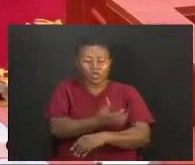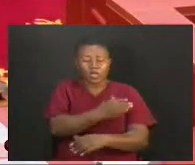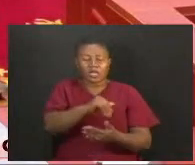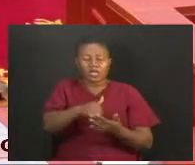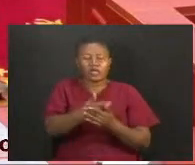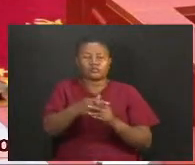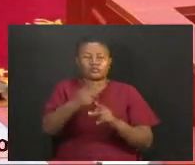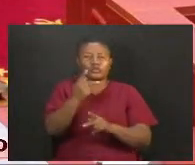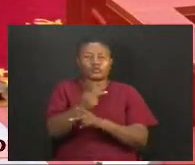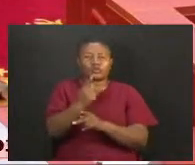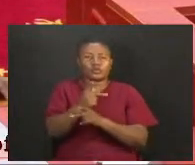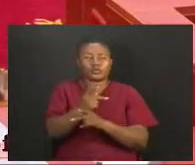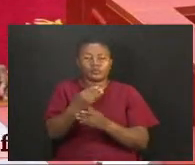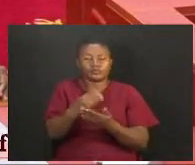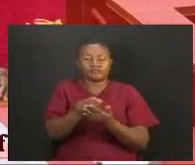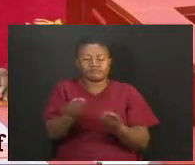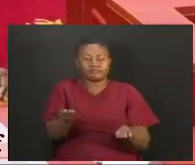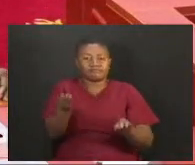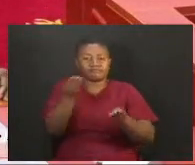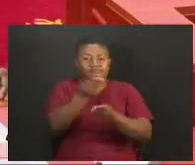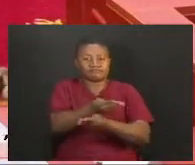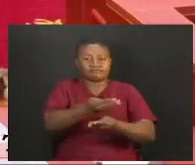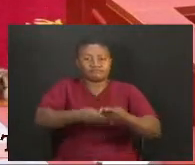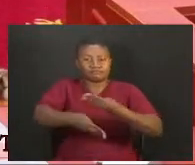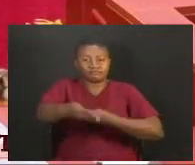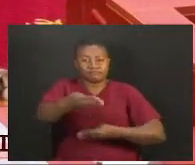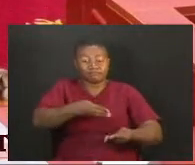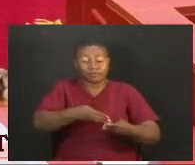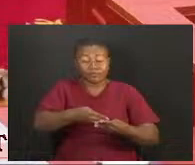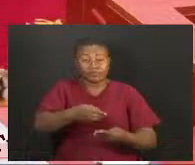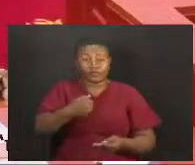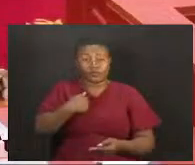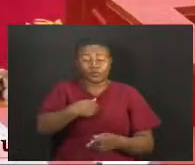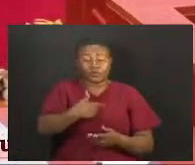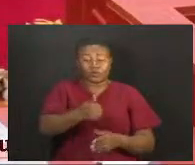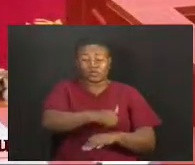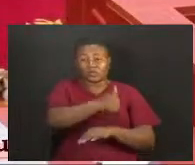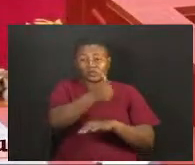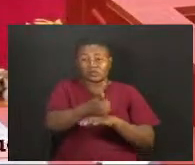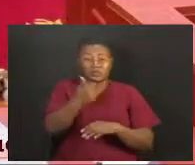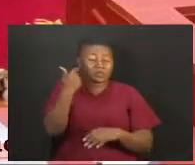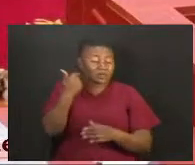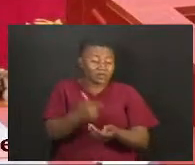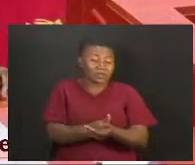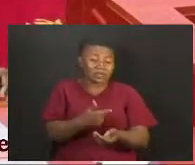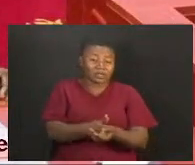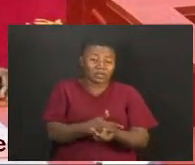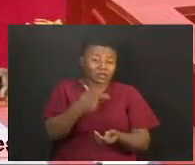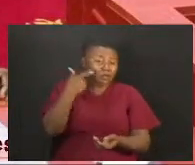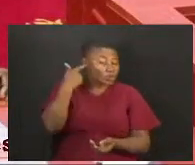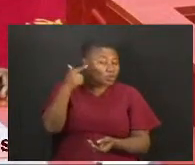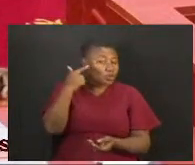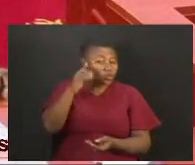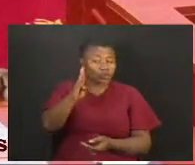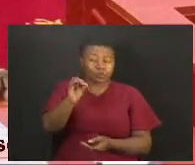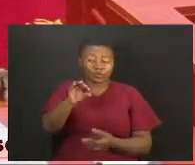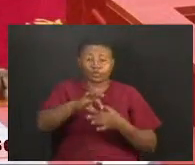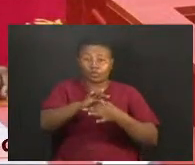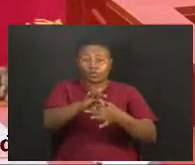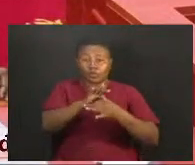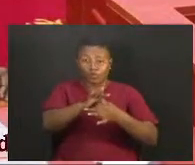include the following. We will be establishing the Ghana Gold Board to enhance the generation of accumulation